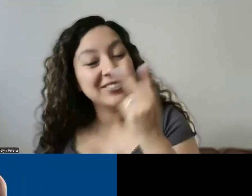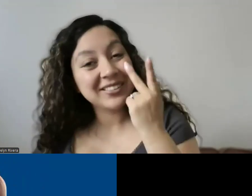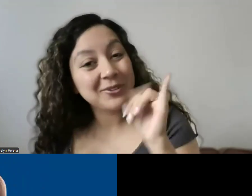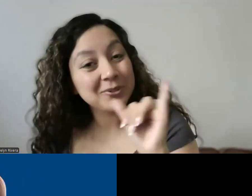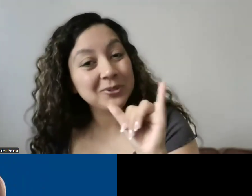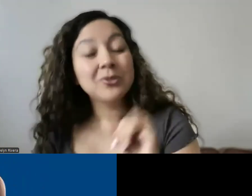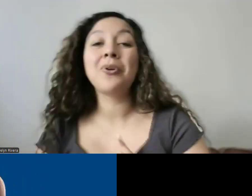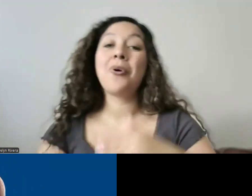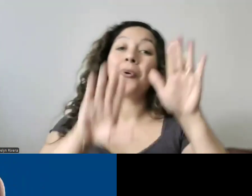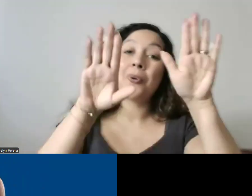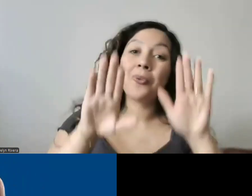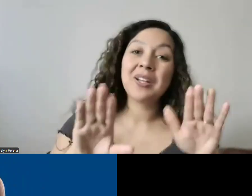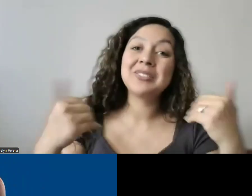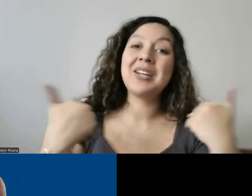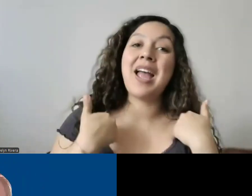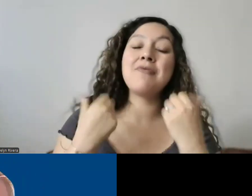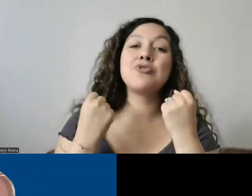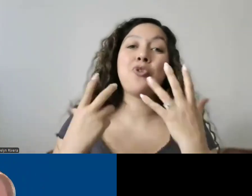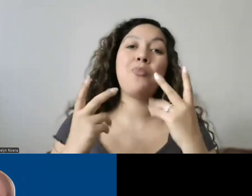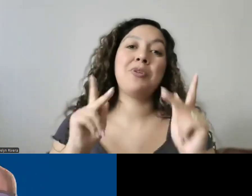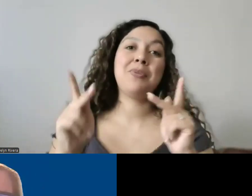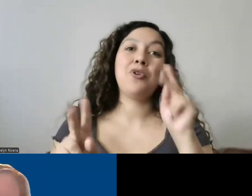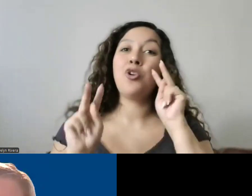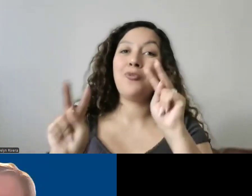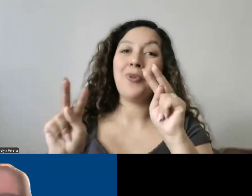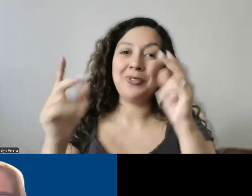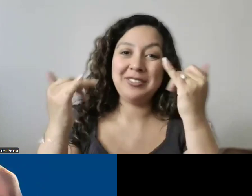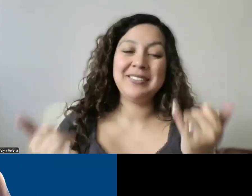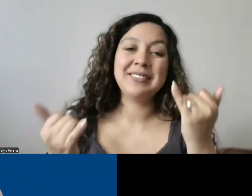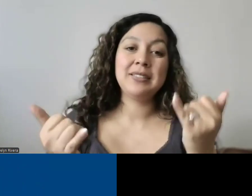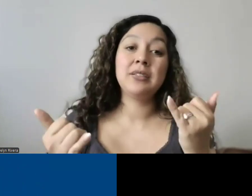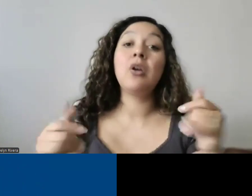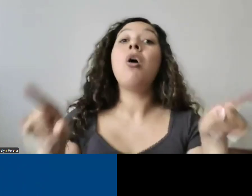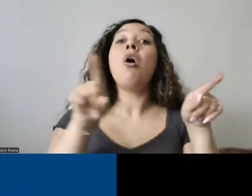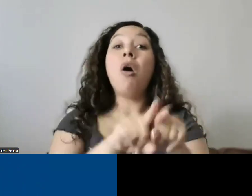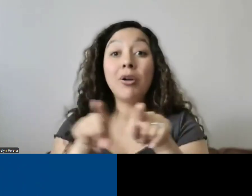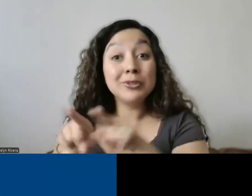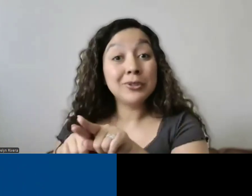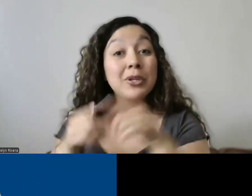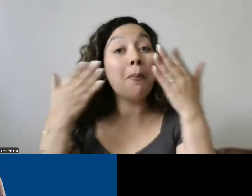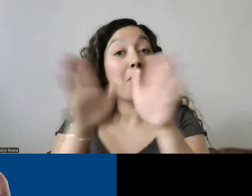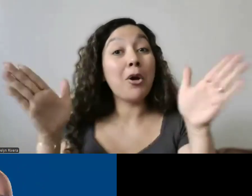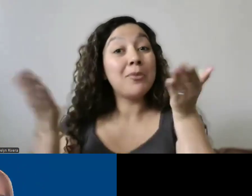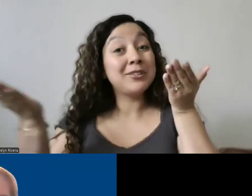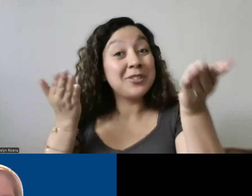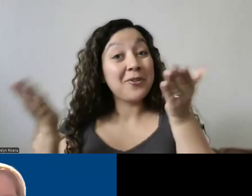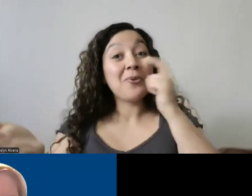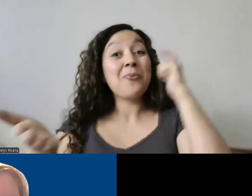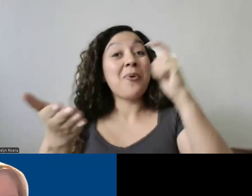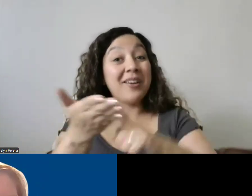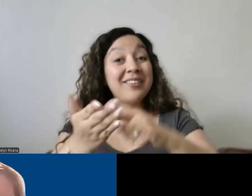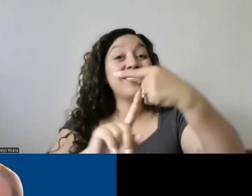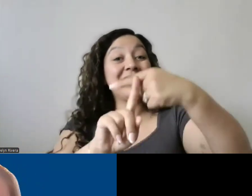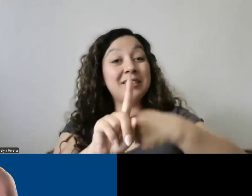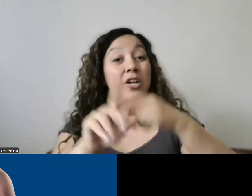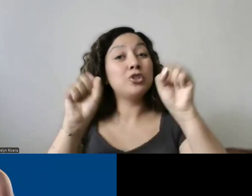Great to have that to look forward today. It's also Public Service Recognition Month. And so I wanted to give a